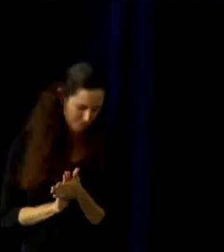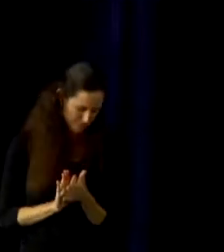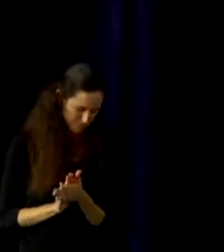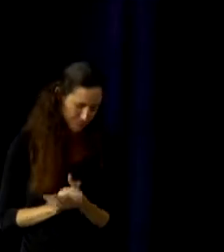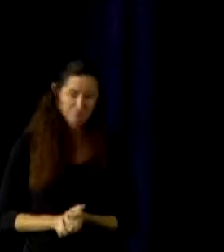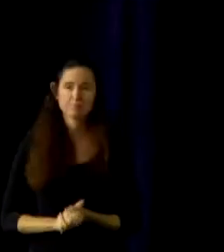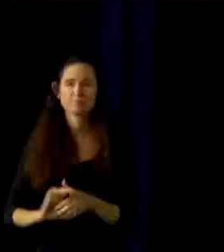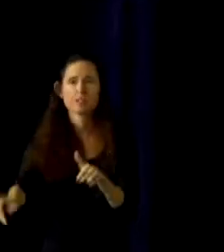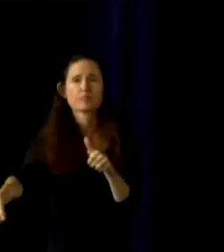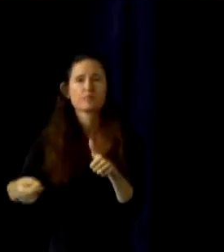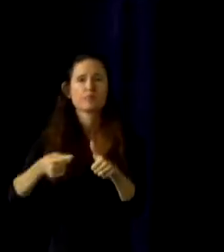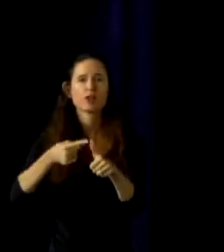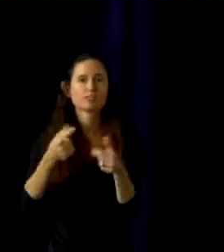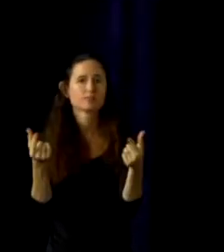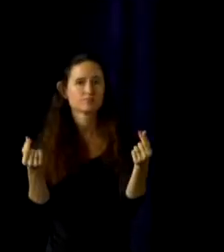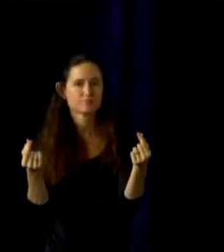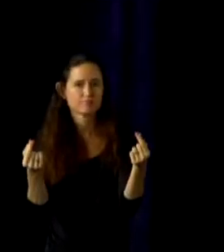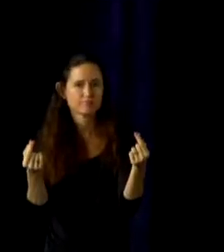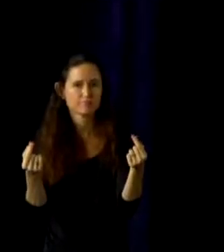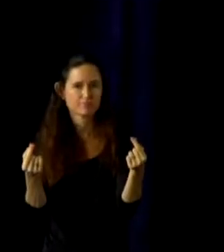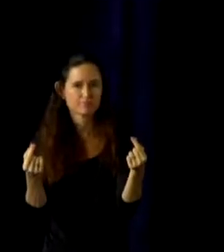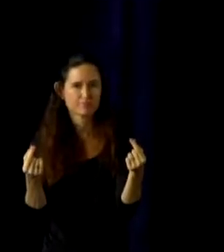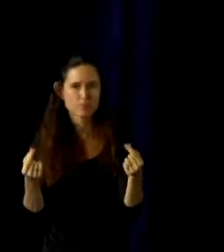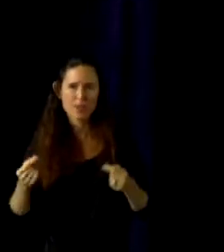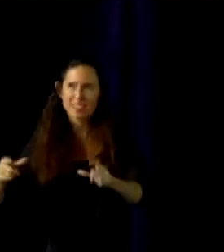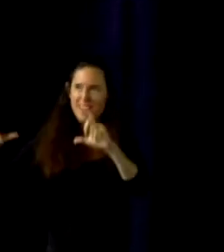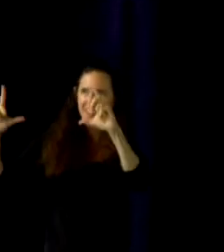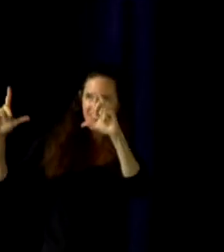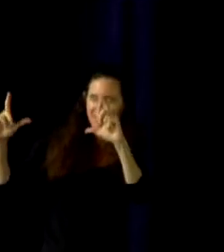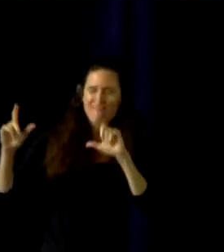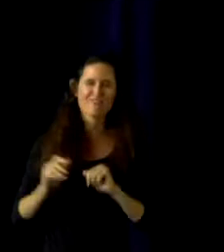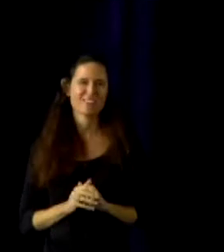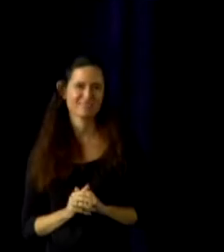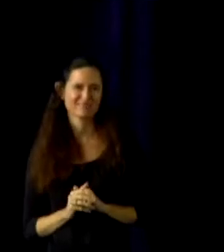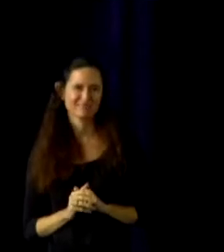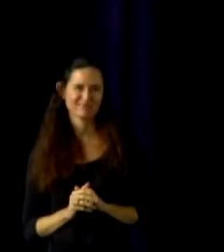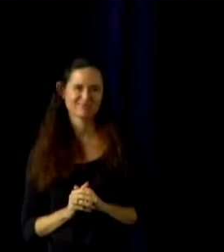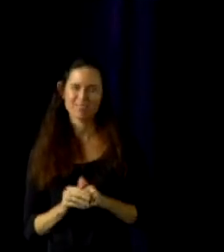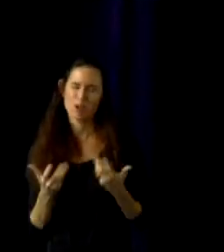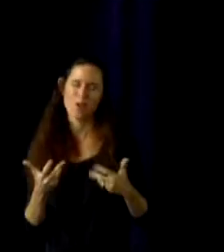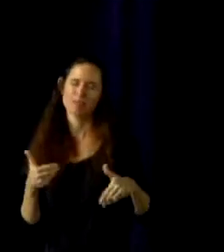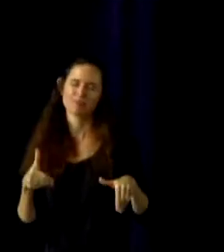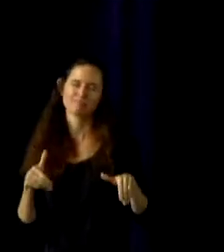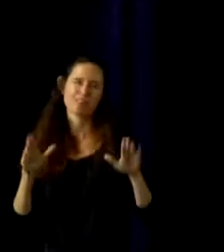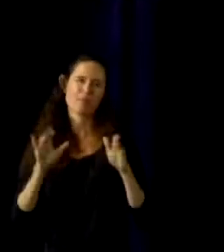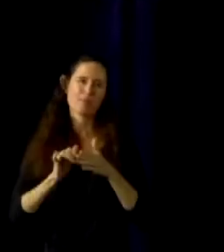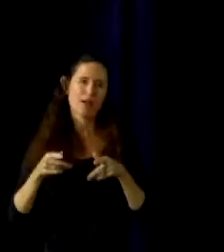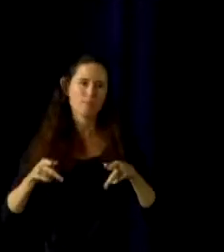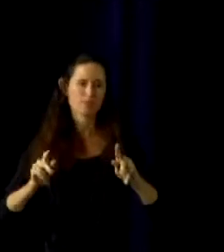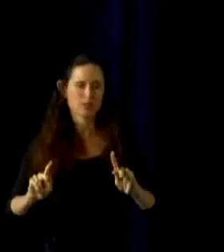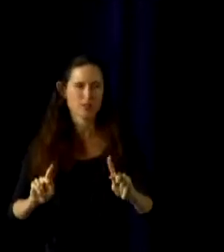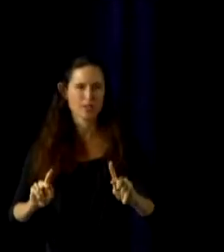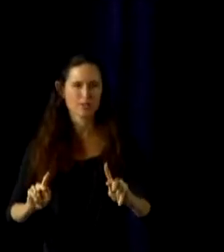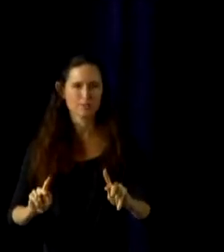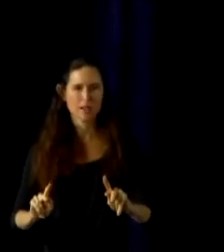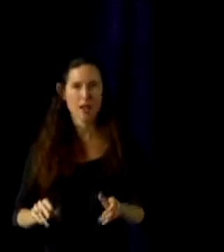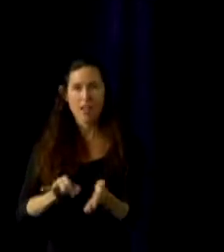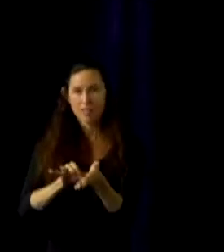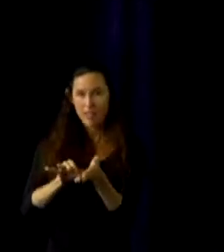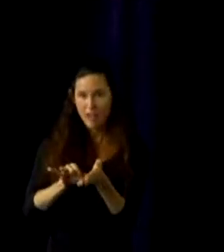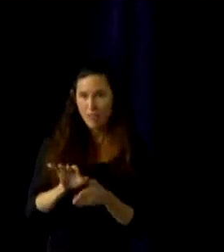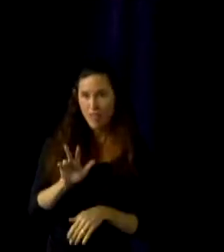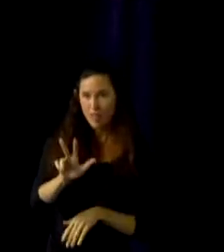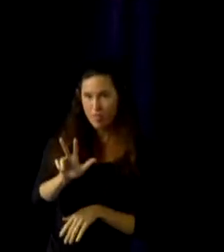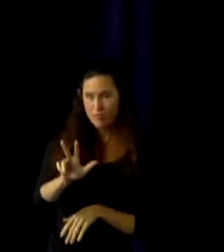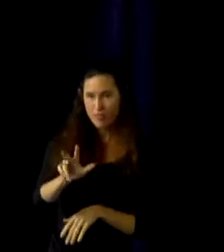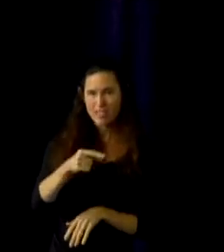First thing we're going to do is we are going to take a selfie. You can't pass up the opportunity. On three, everybody say, and